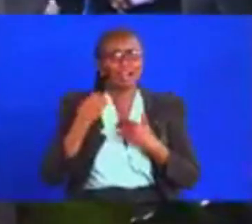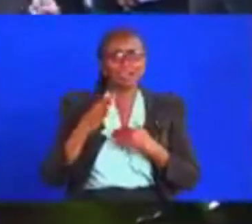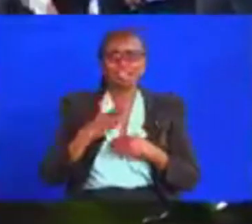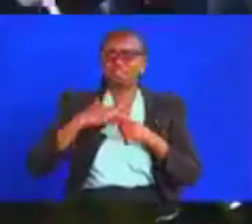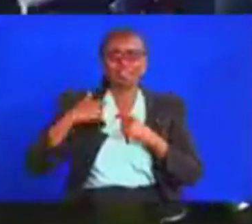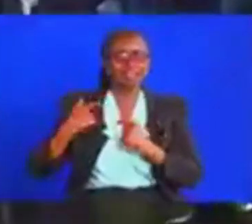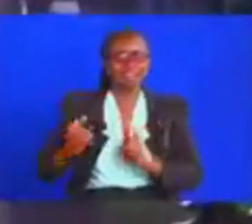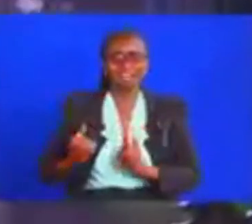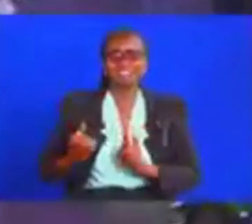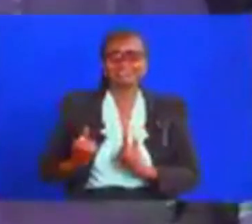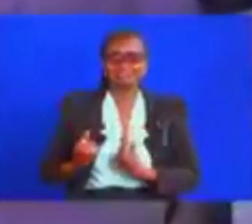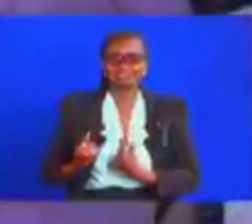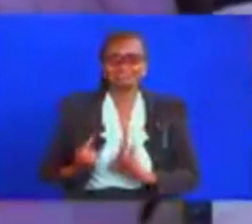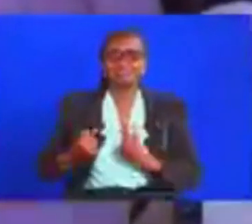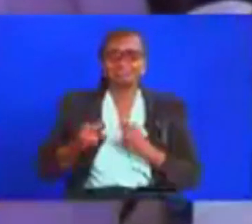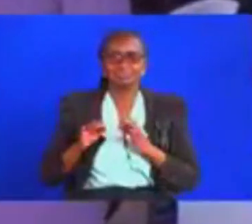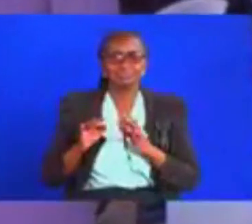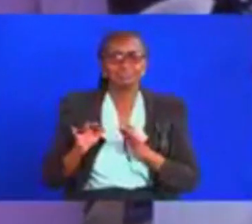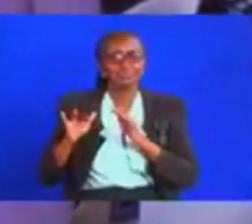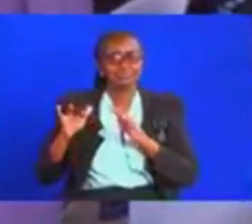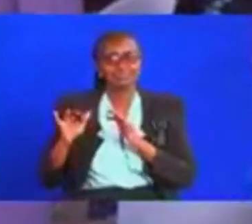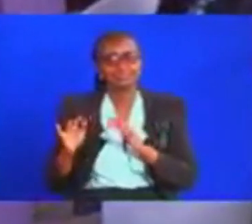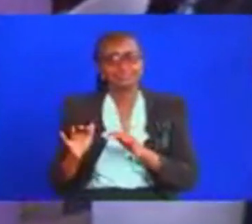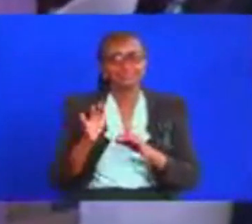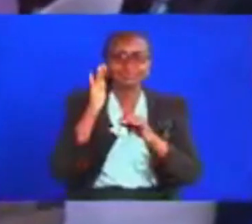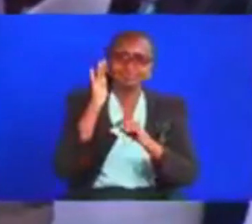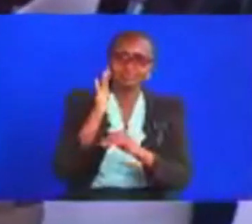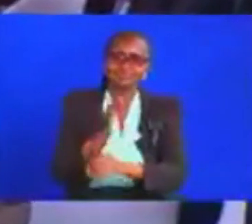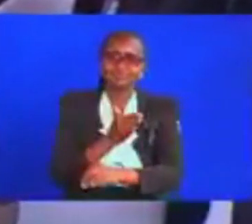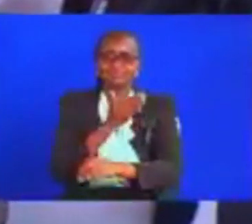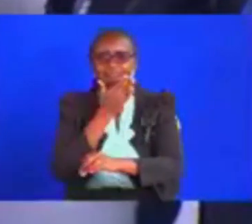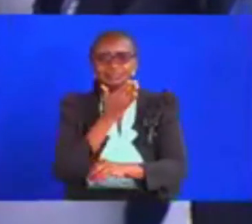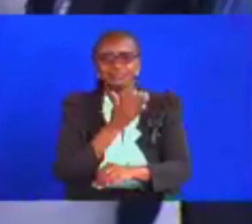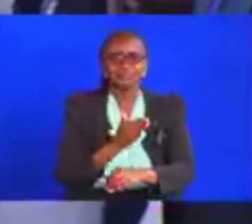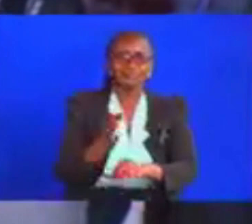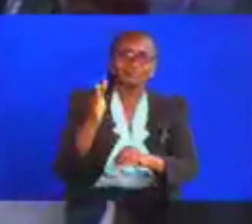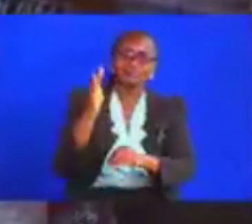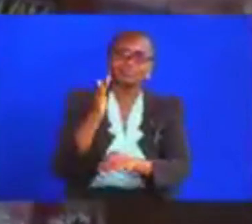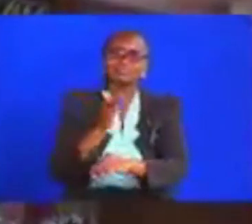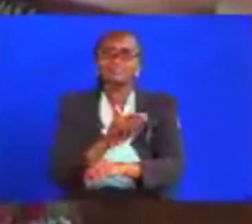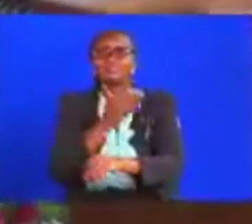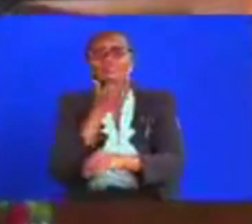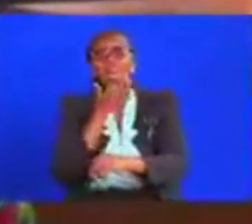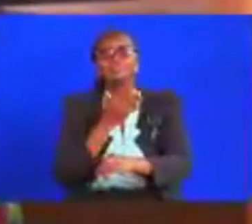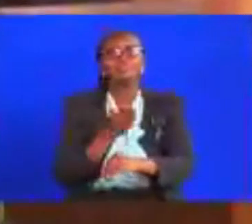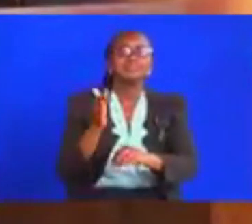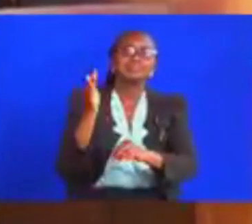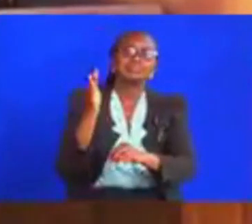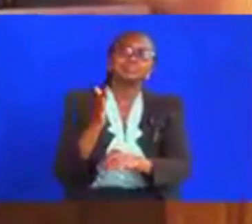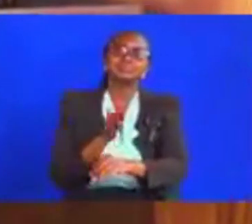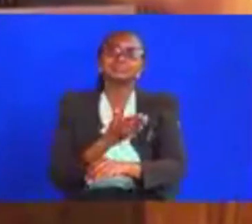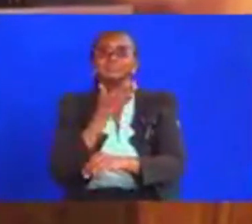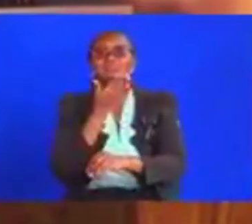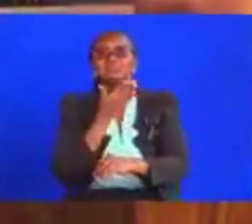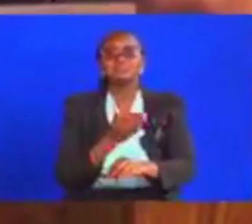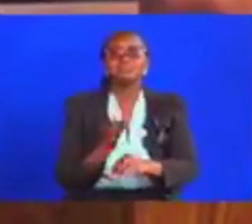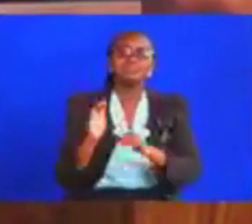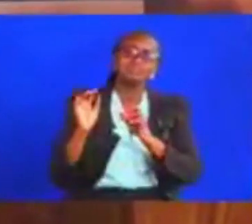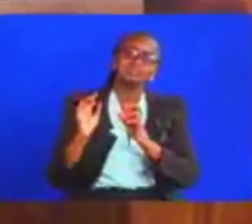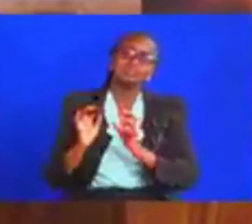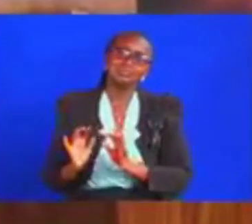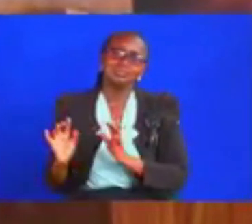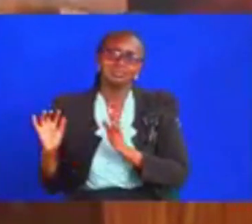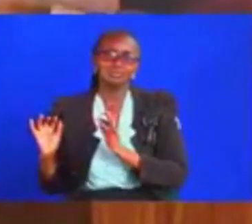heart. Distant shores and the islands will see your light.